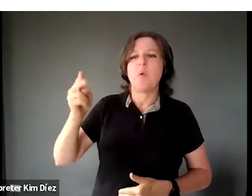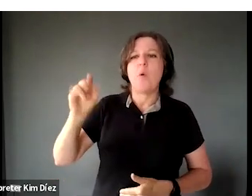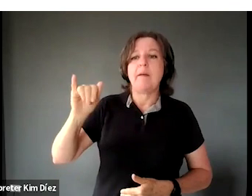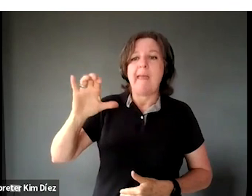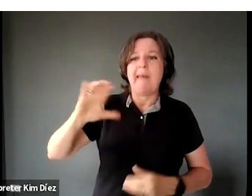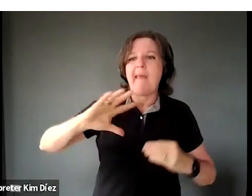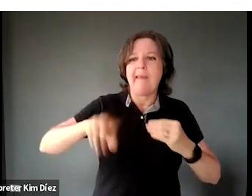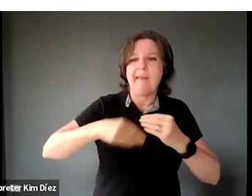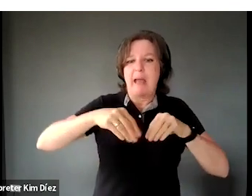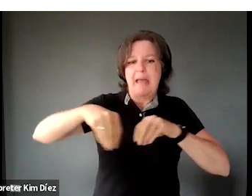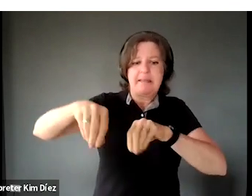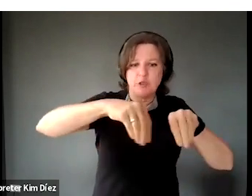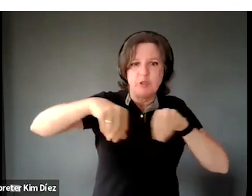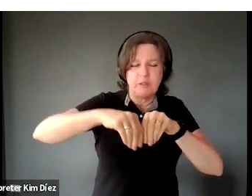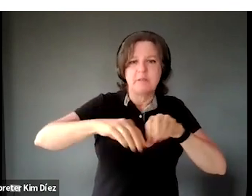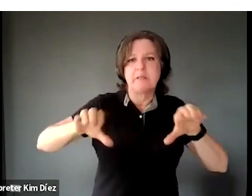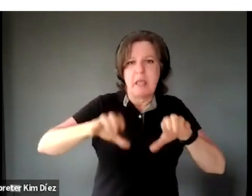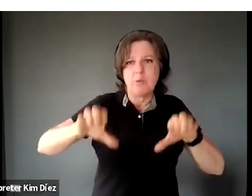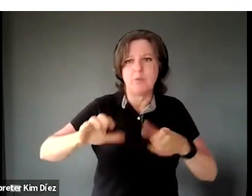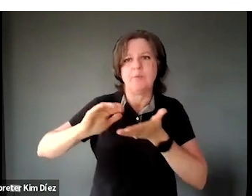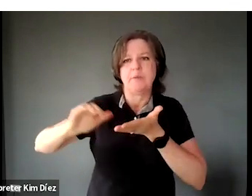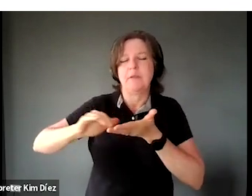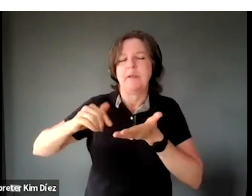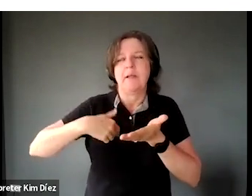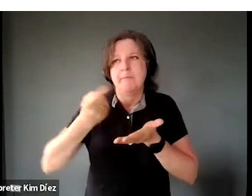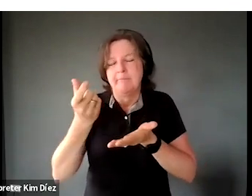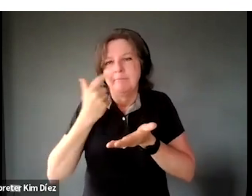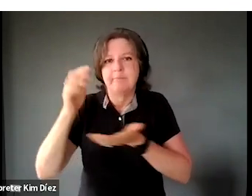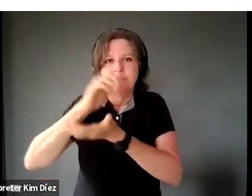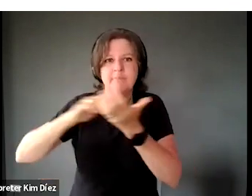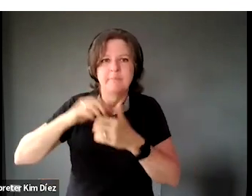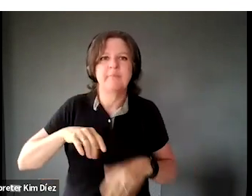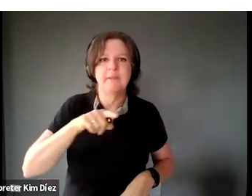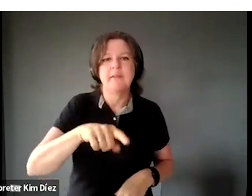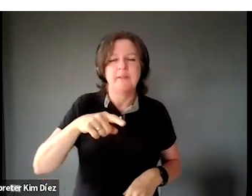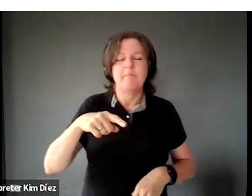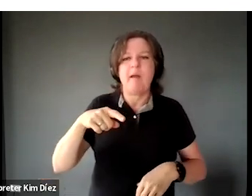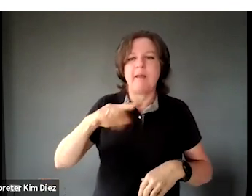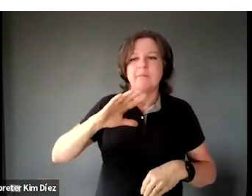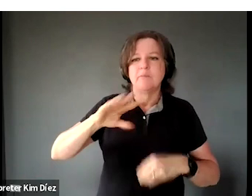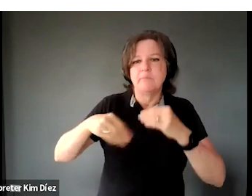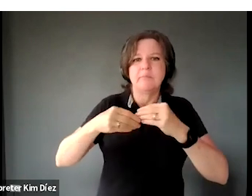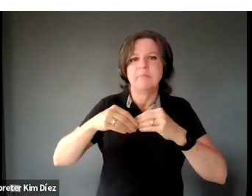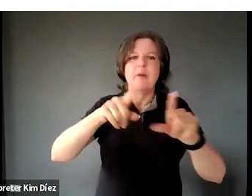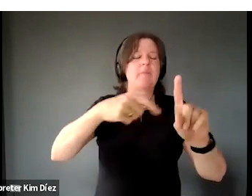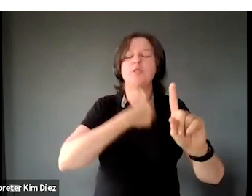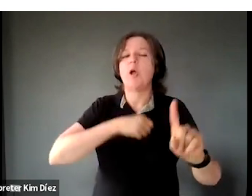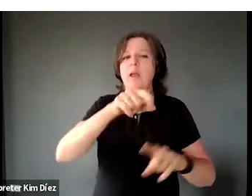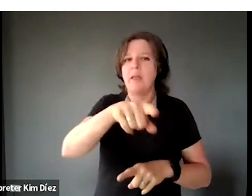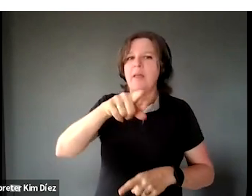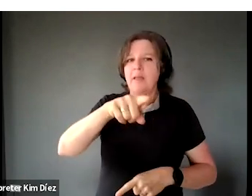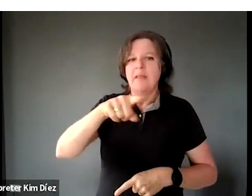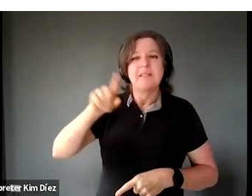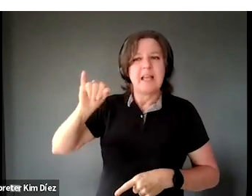the organic amendments, it I got confused. It says inorganic, but it's supposed to